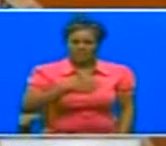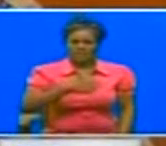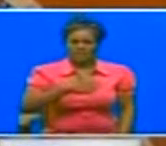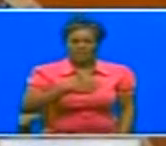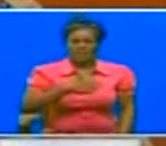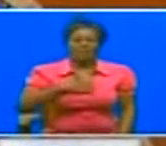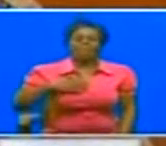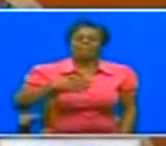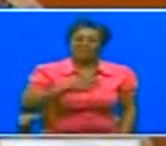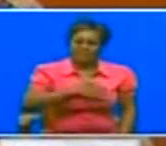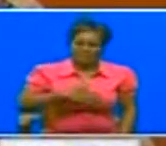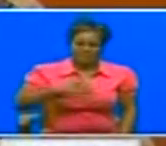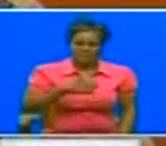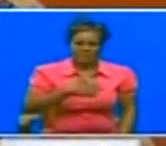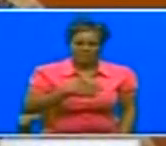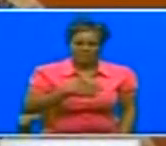please